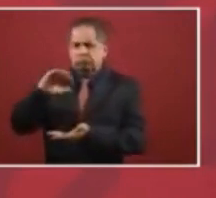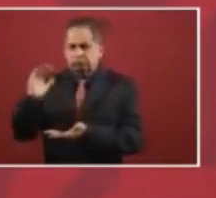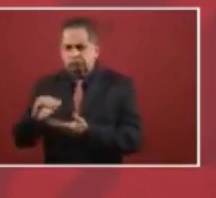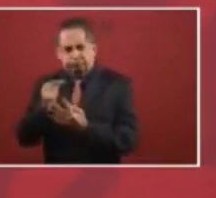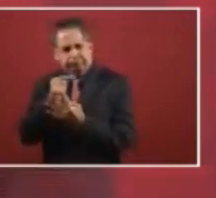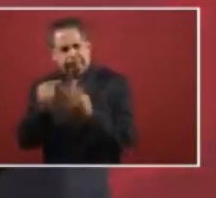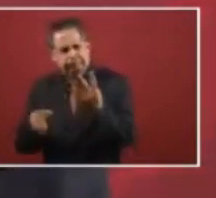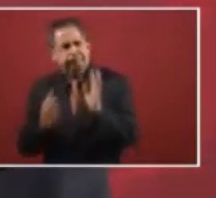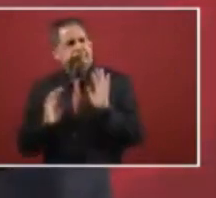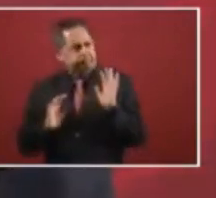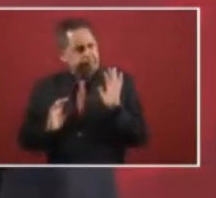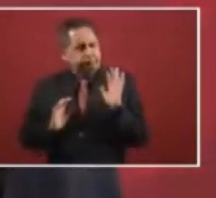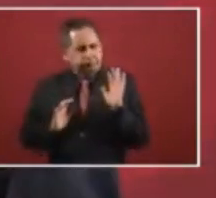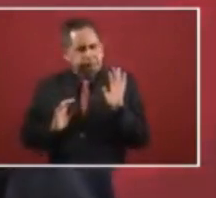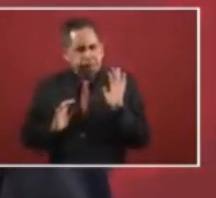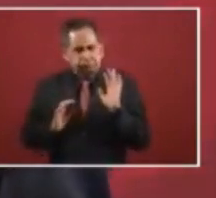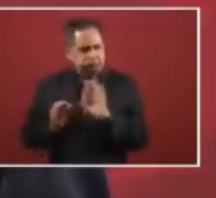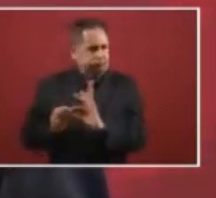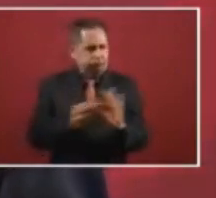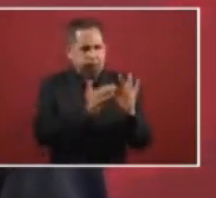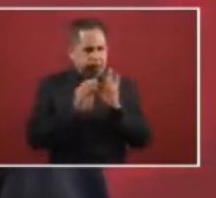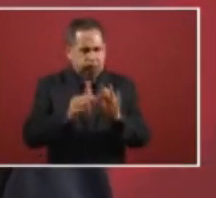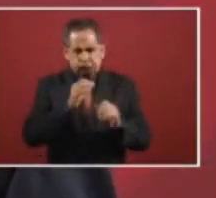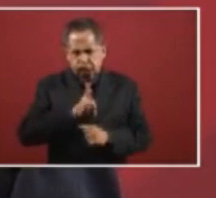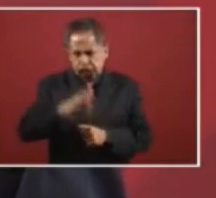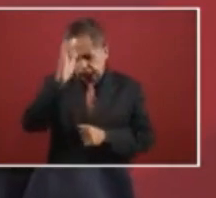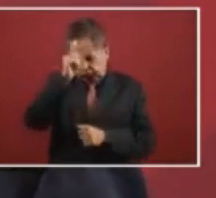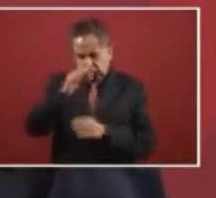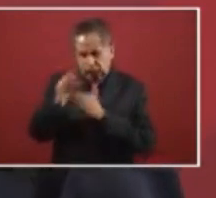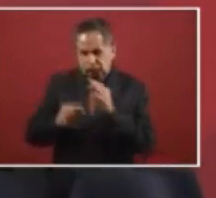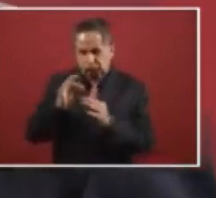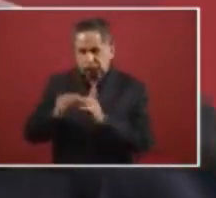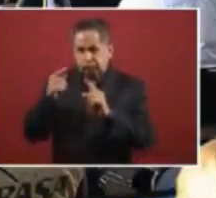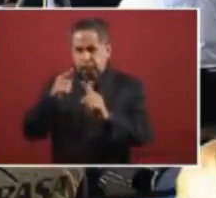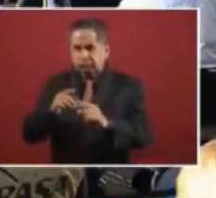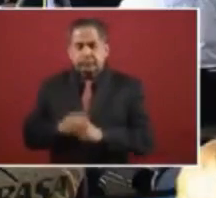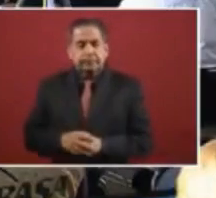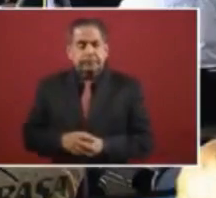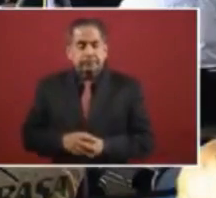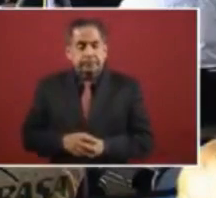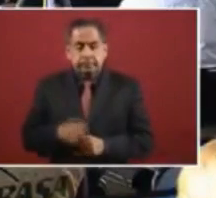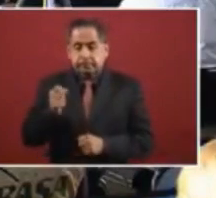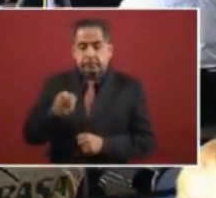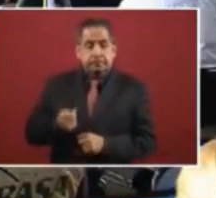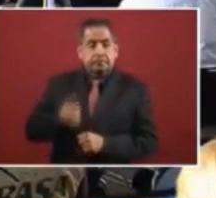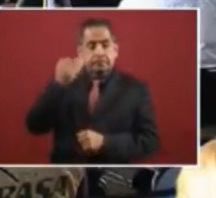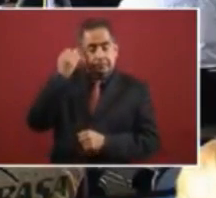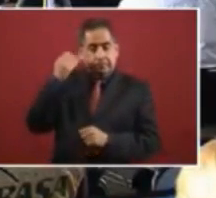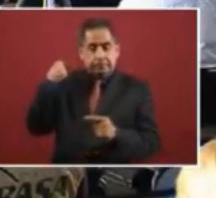growth and et cetera. We believe that there is a great agreement.